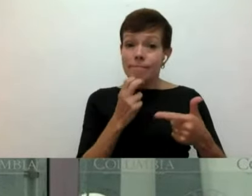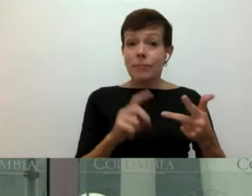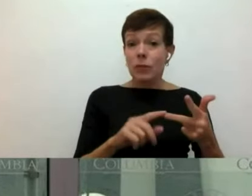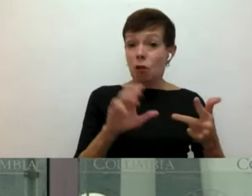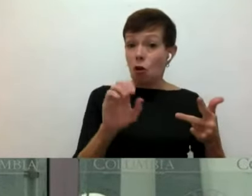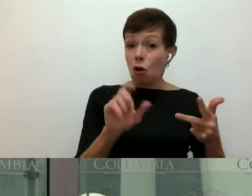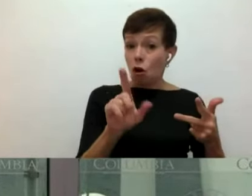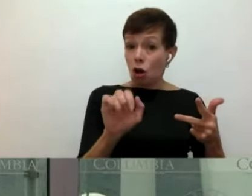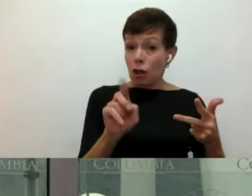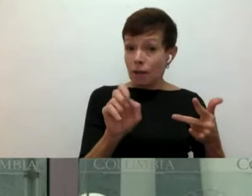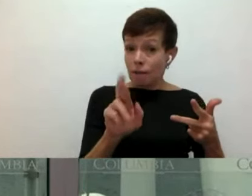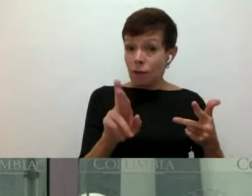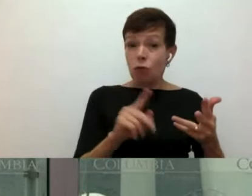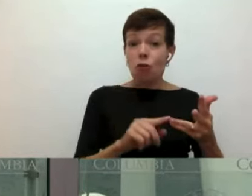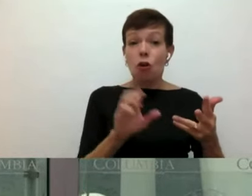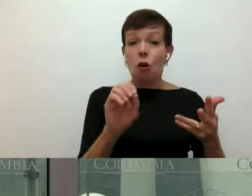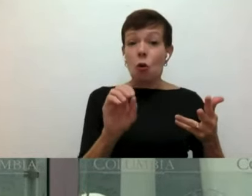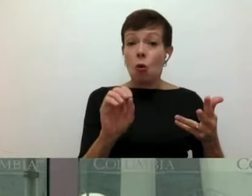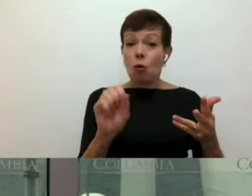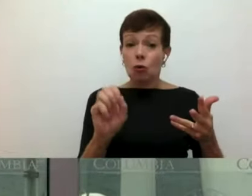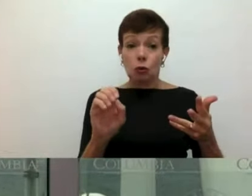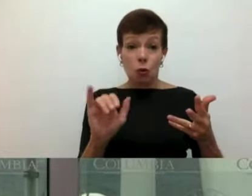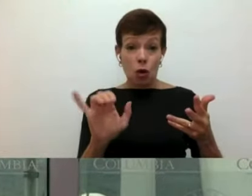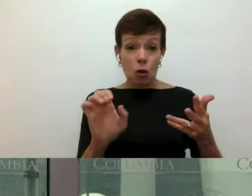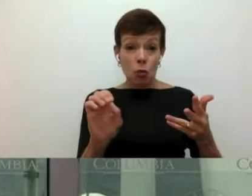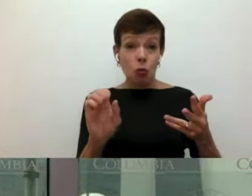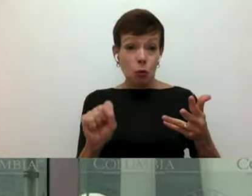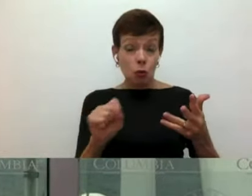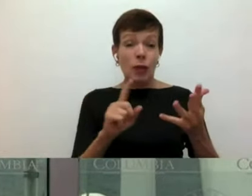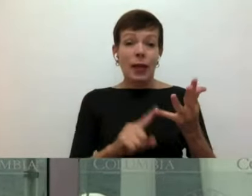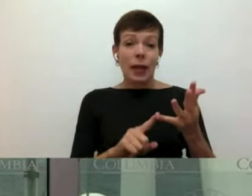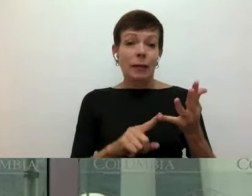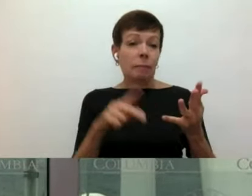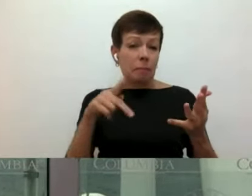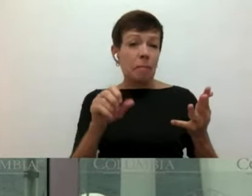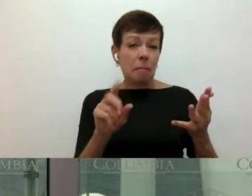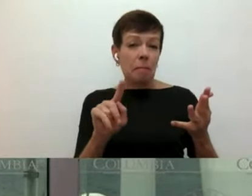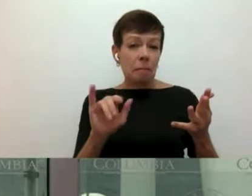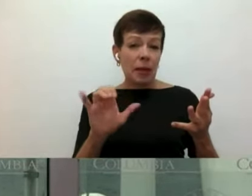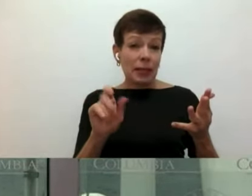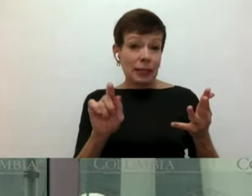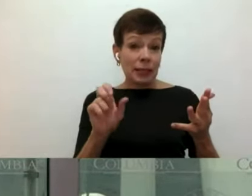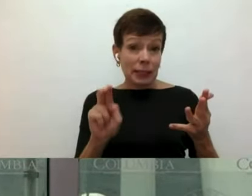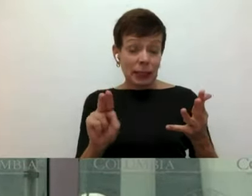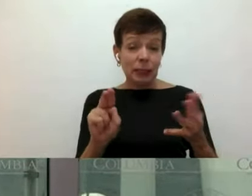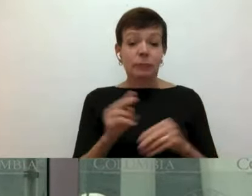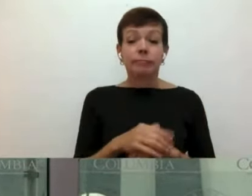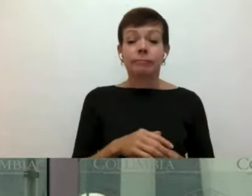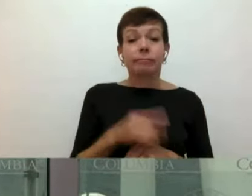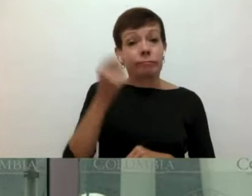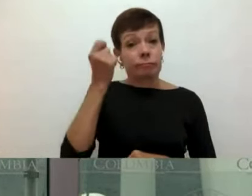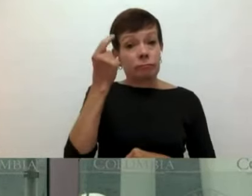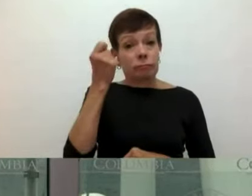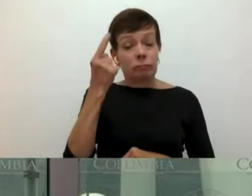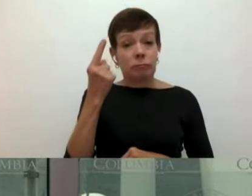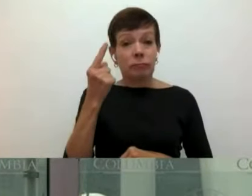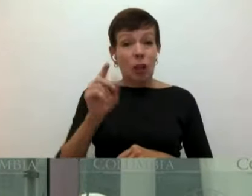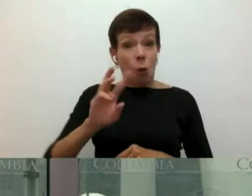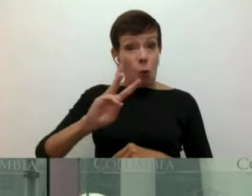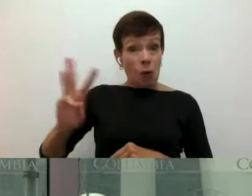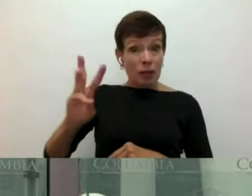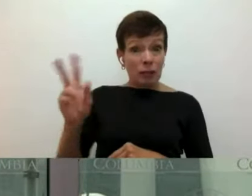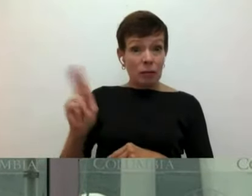in Kelowna, Kamloops, Oliver, Osoyoos, Penticton, and Vernon effective today.